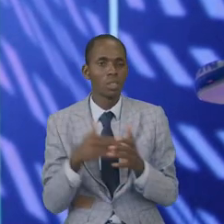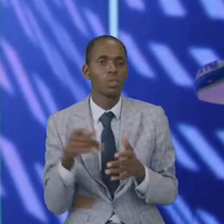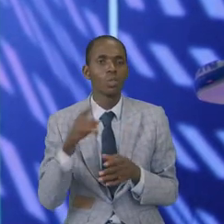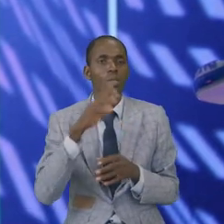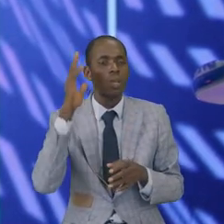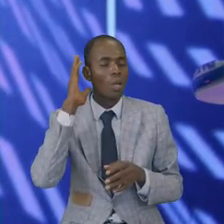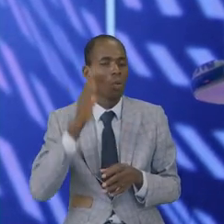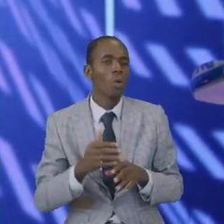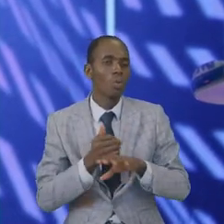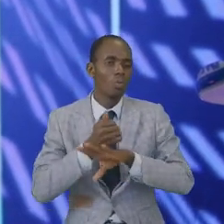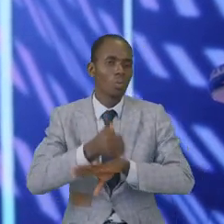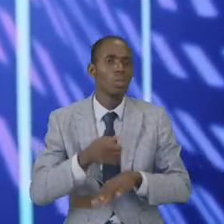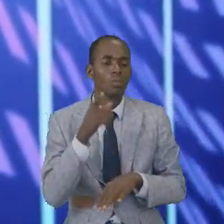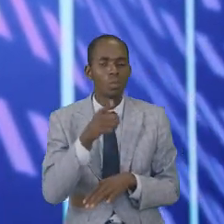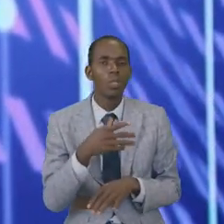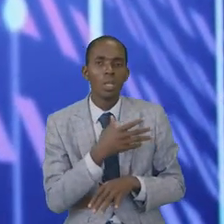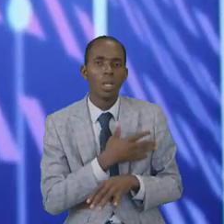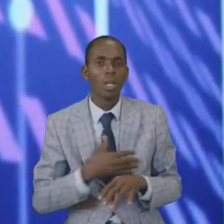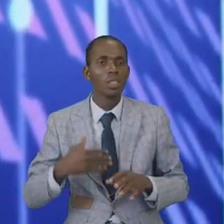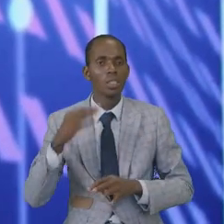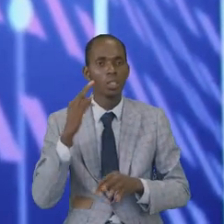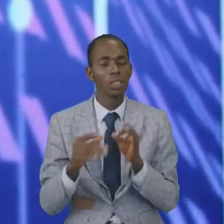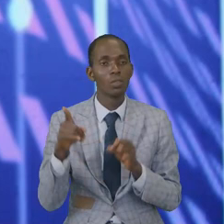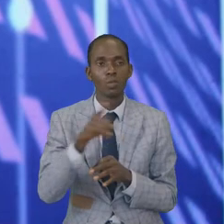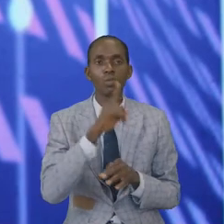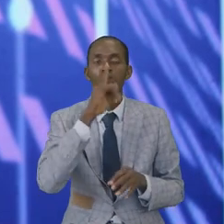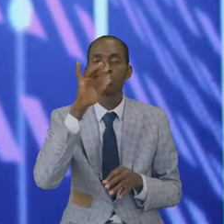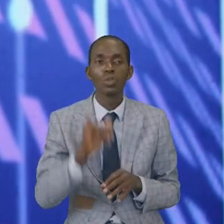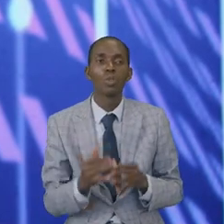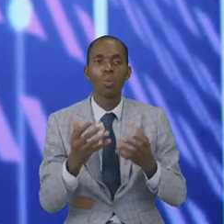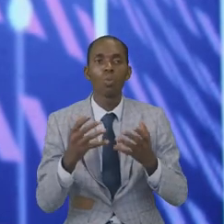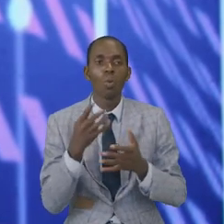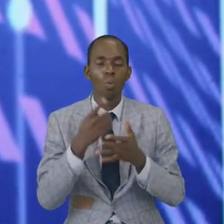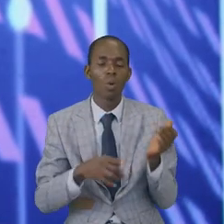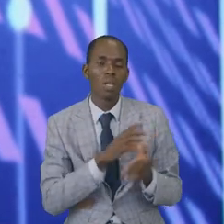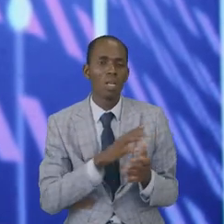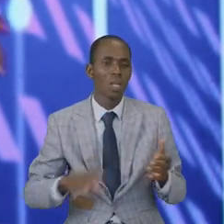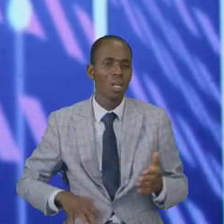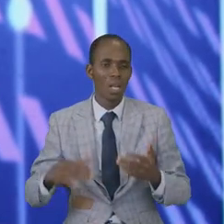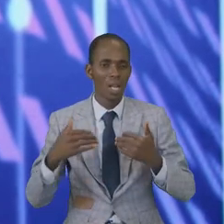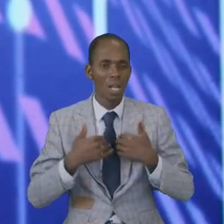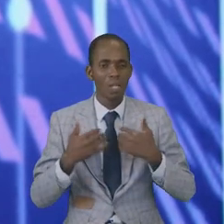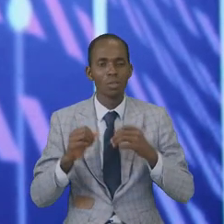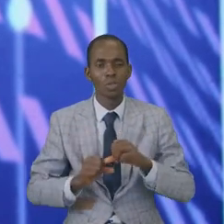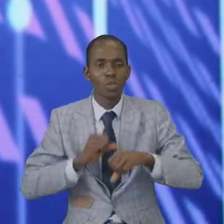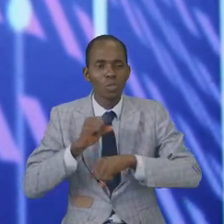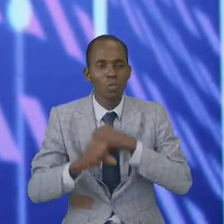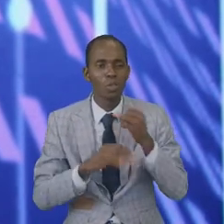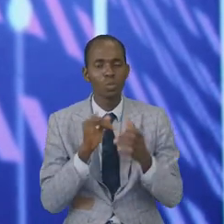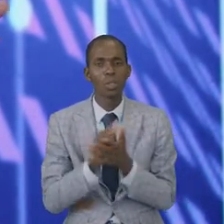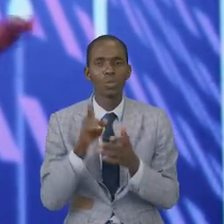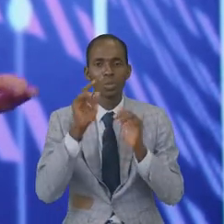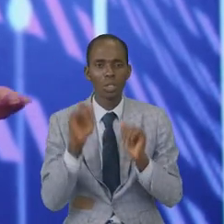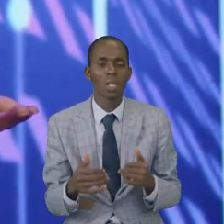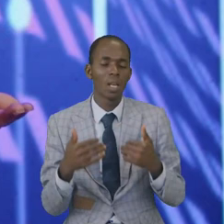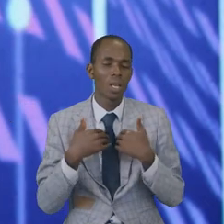That doesn't shake you. If you really want what Christ has suffered, sacrifice so that you can have that